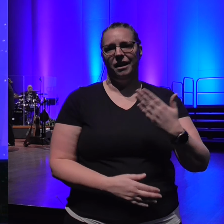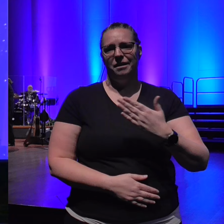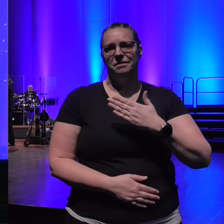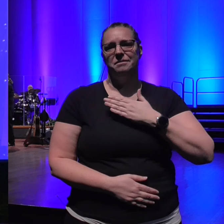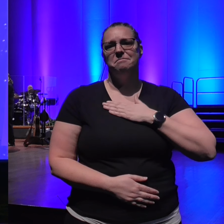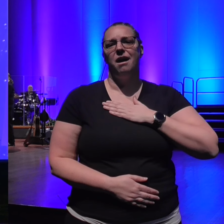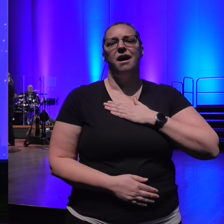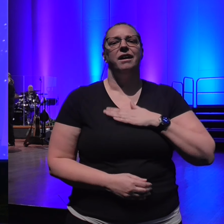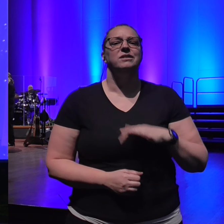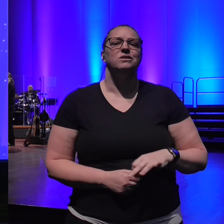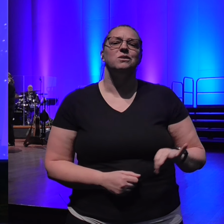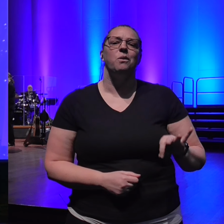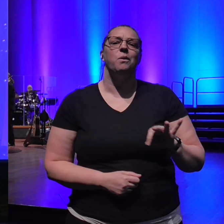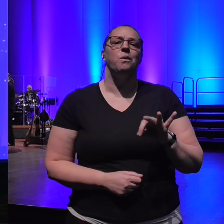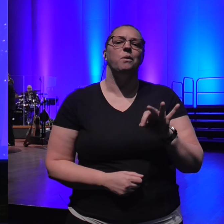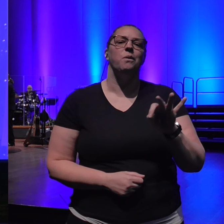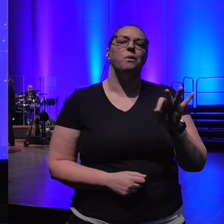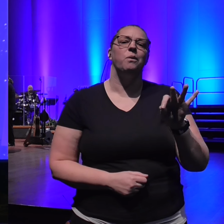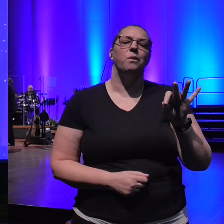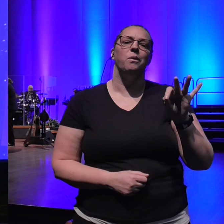my